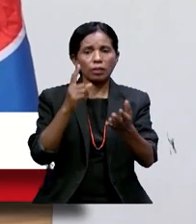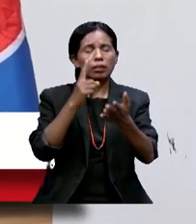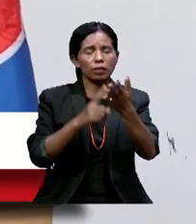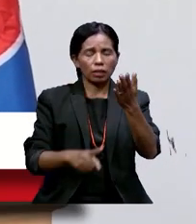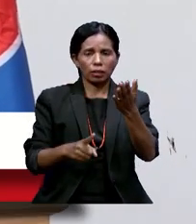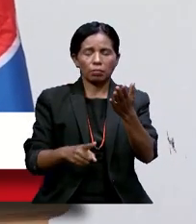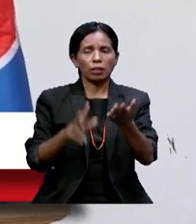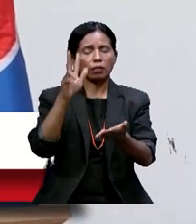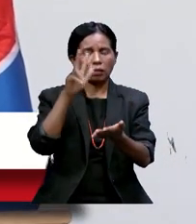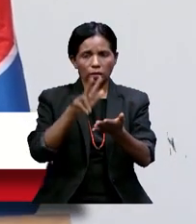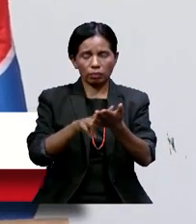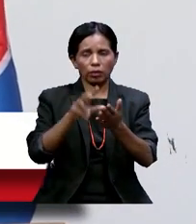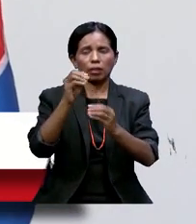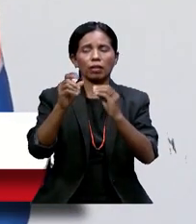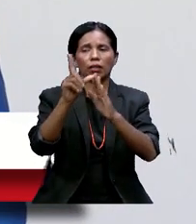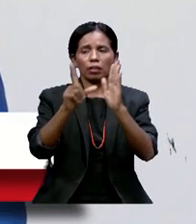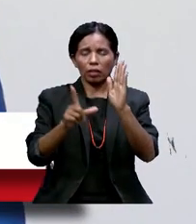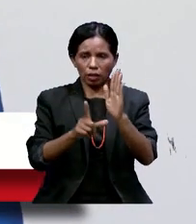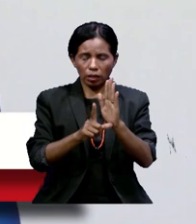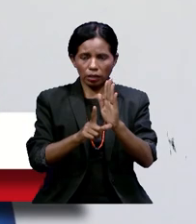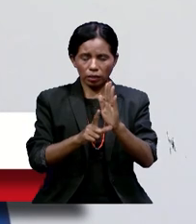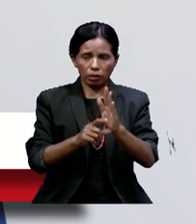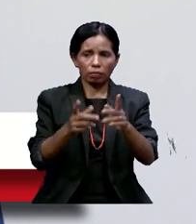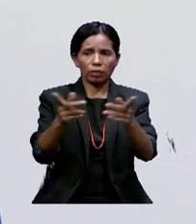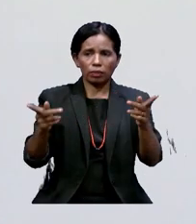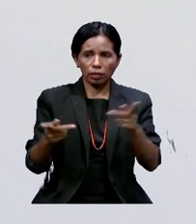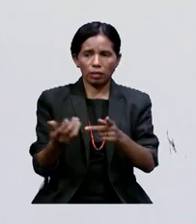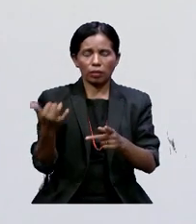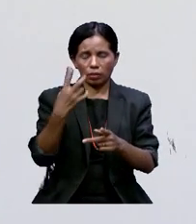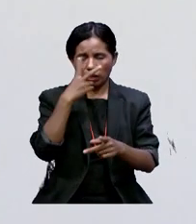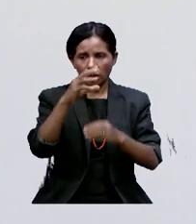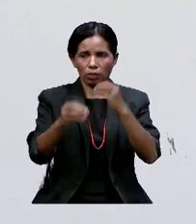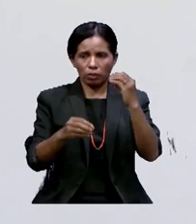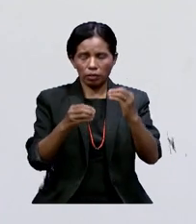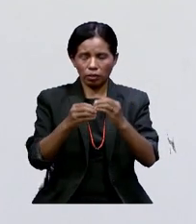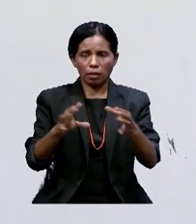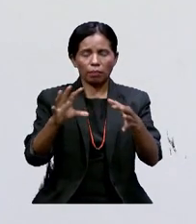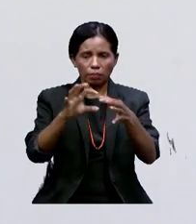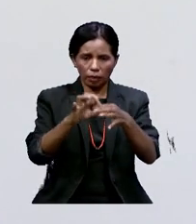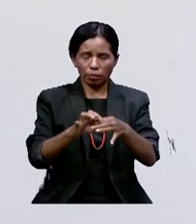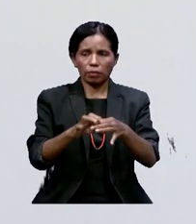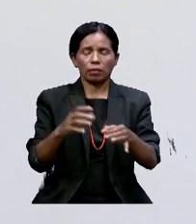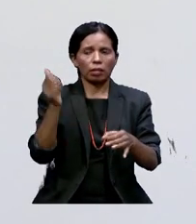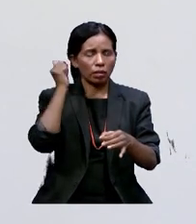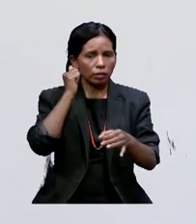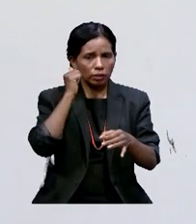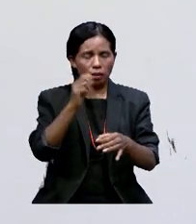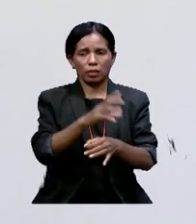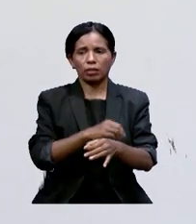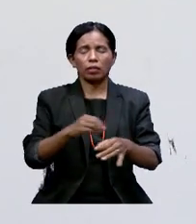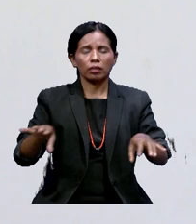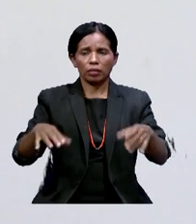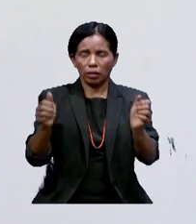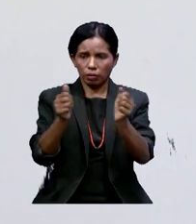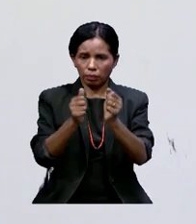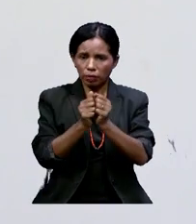steps to undertake in order to realize a full membership sooner rather than